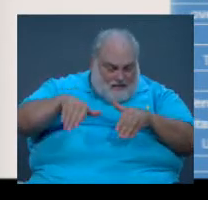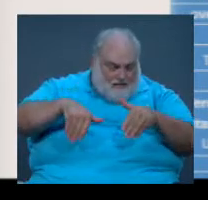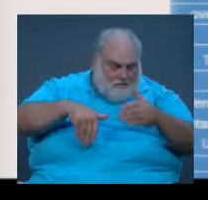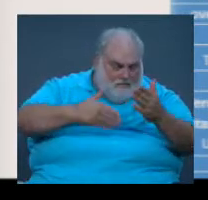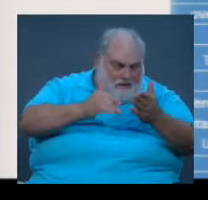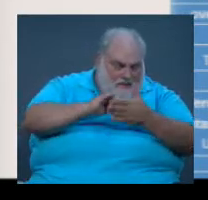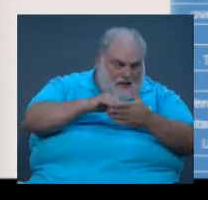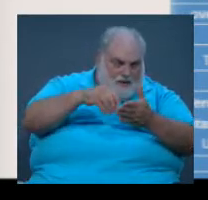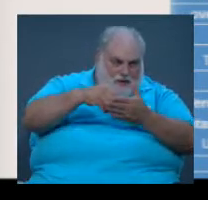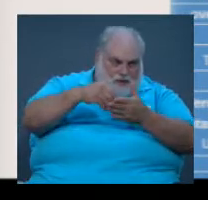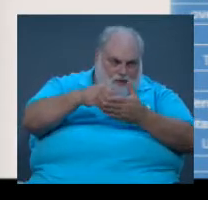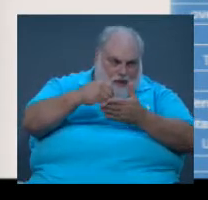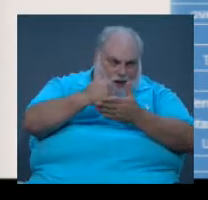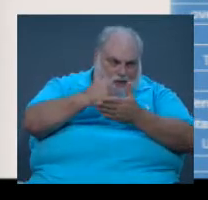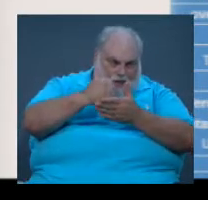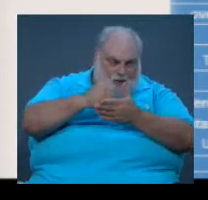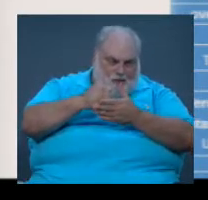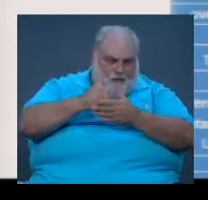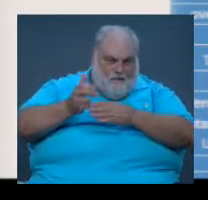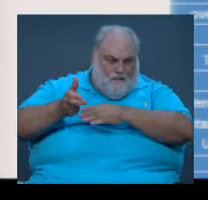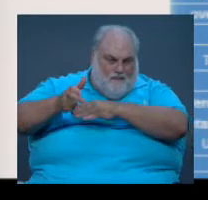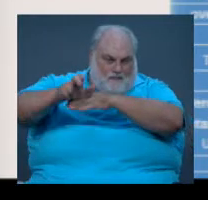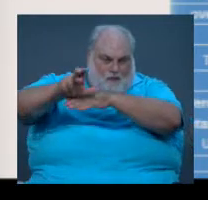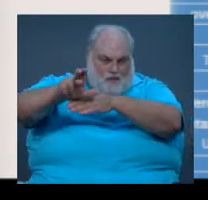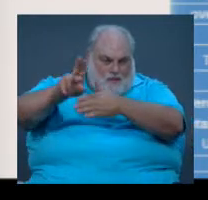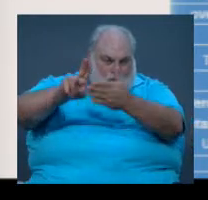to Treasury to get them registered.